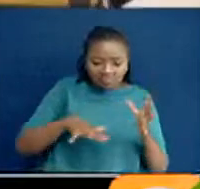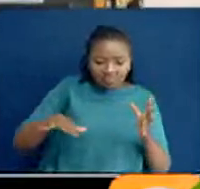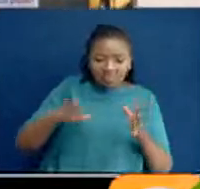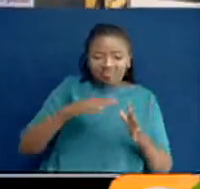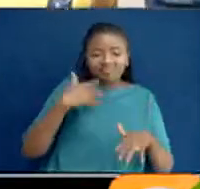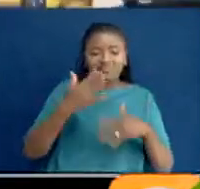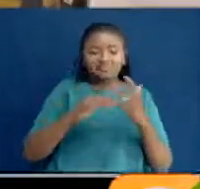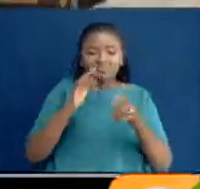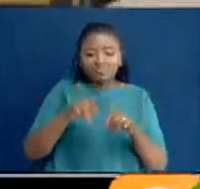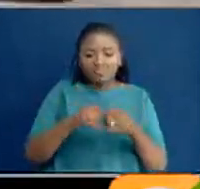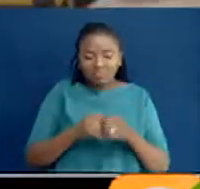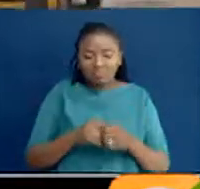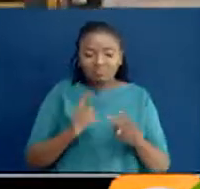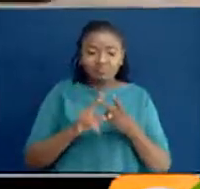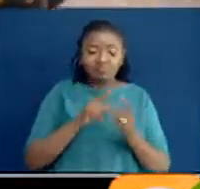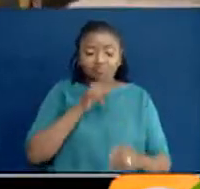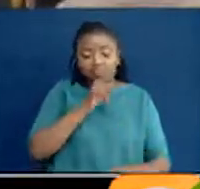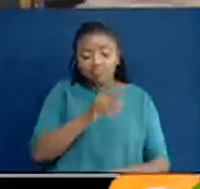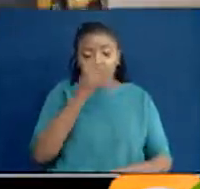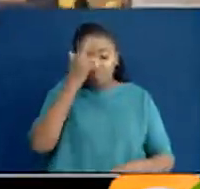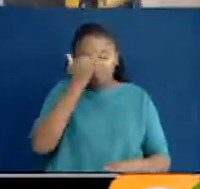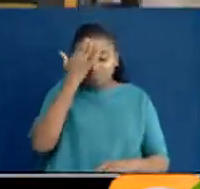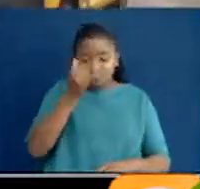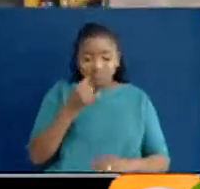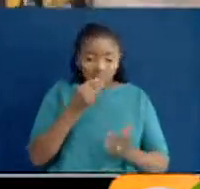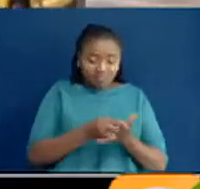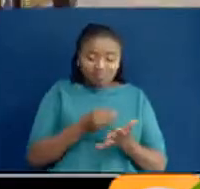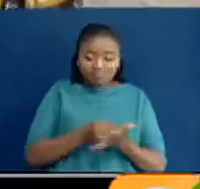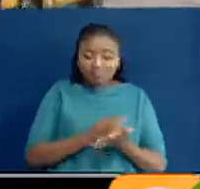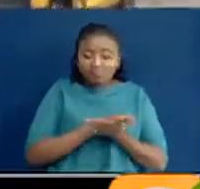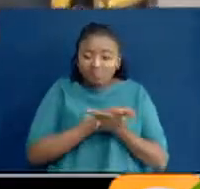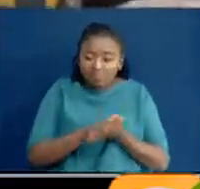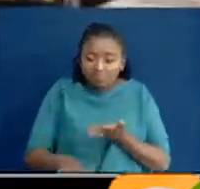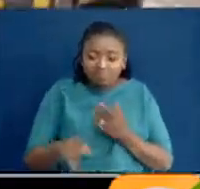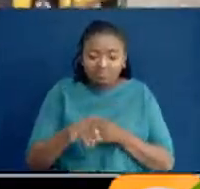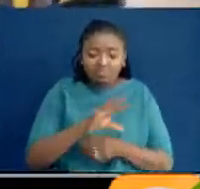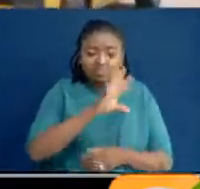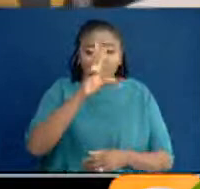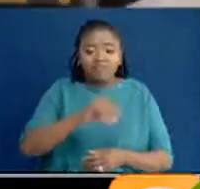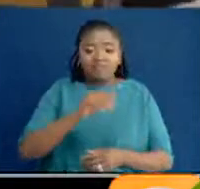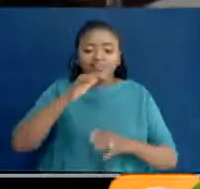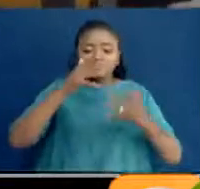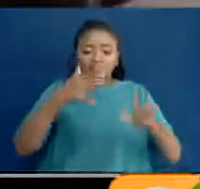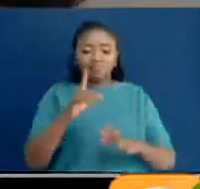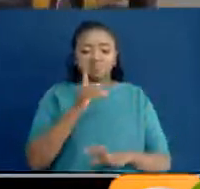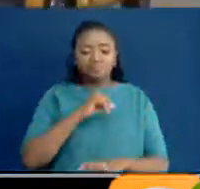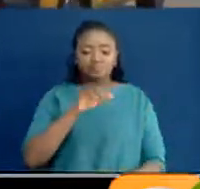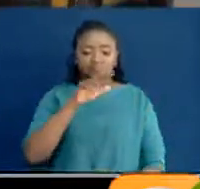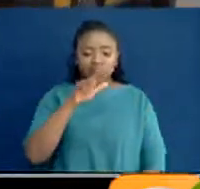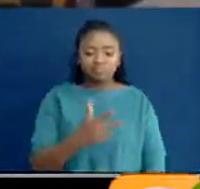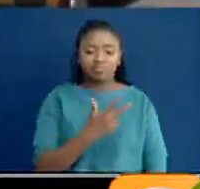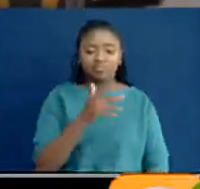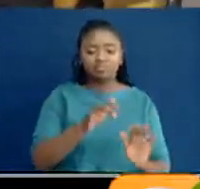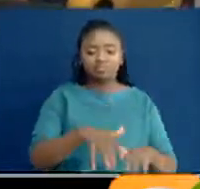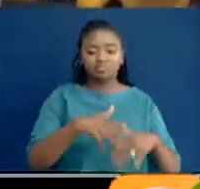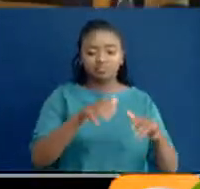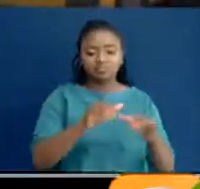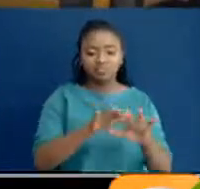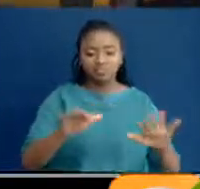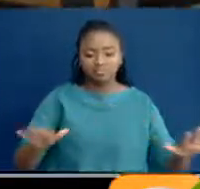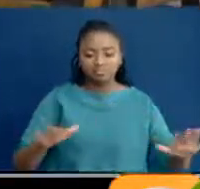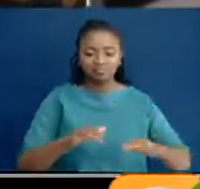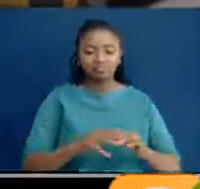buy fertilizer, because Africa has lost a third of its production of agricultural